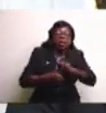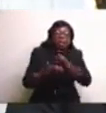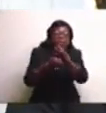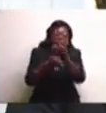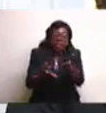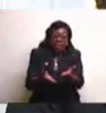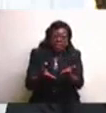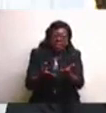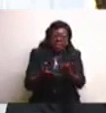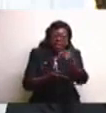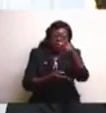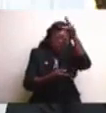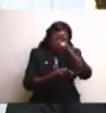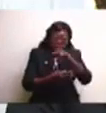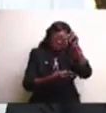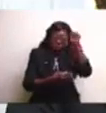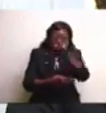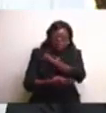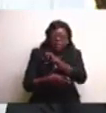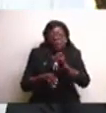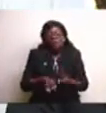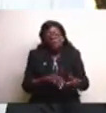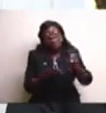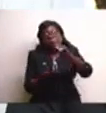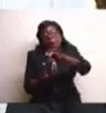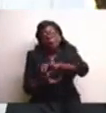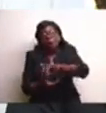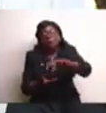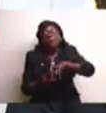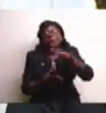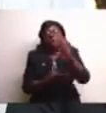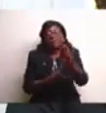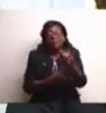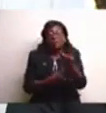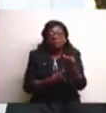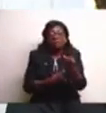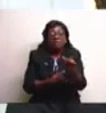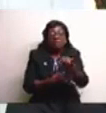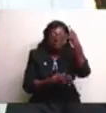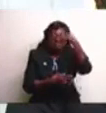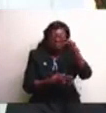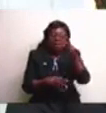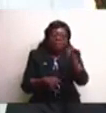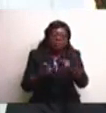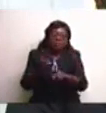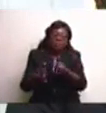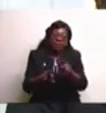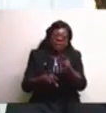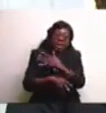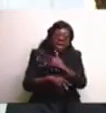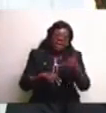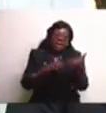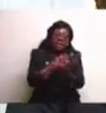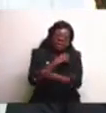has poured out himself for his people and for his country, and indeed, the Bahamian people and the